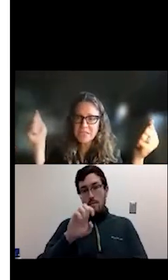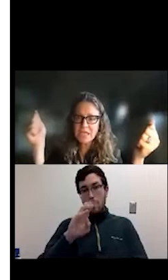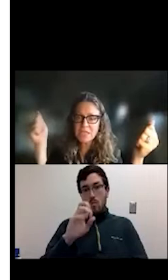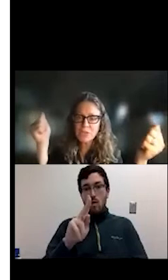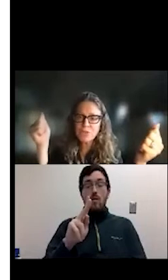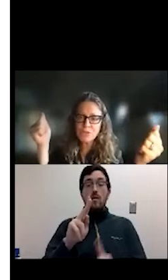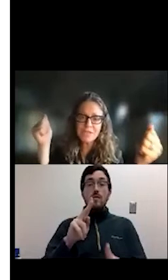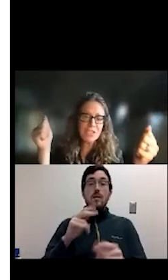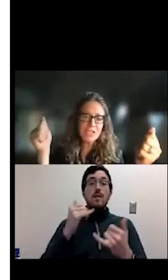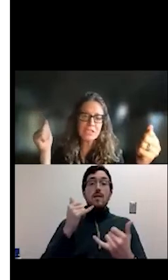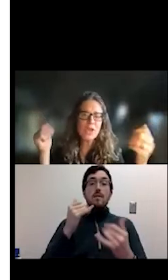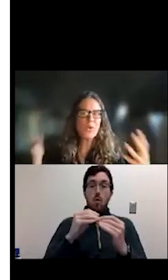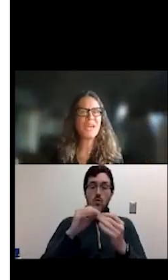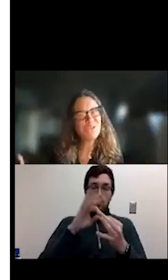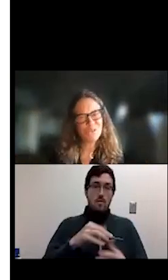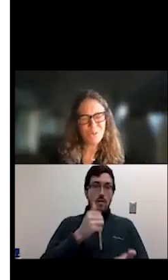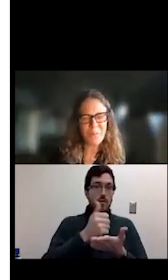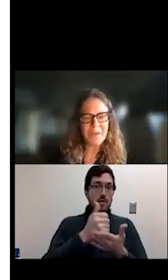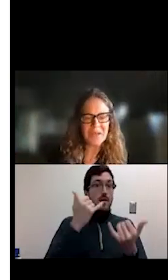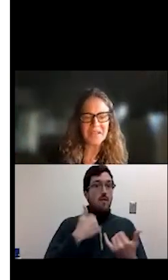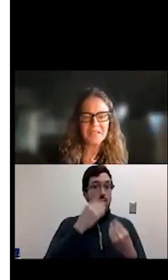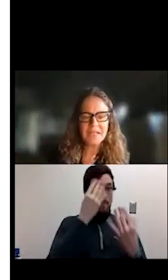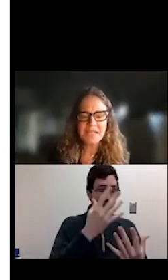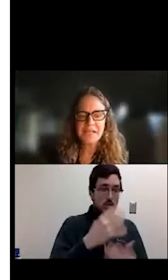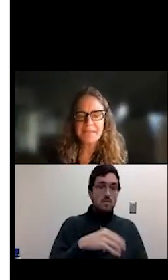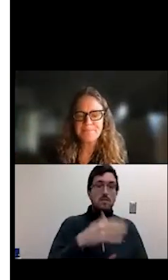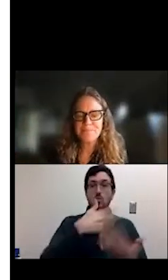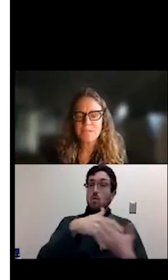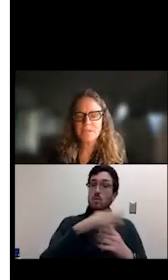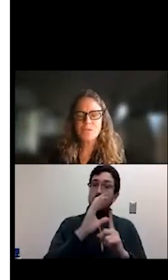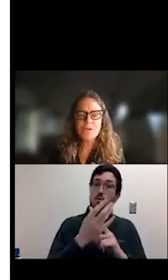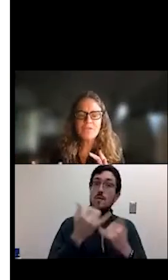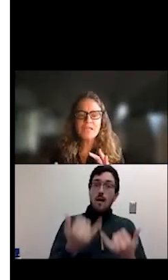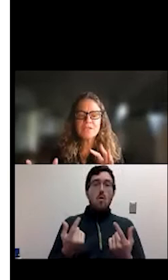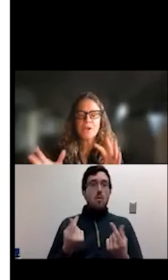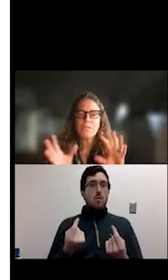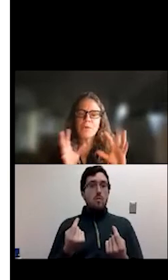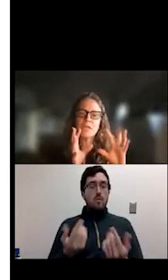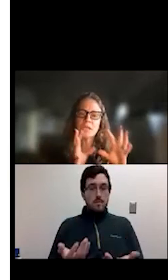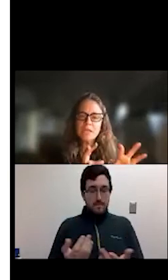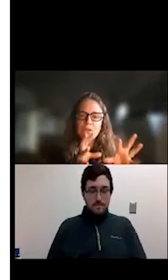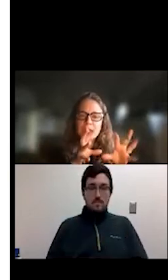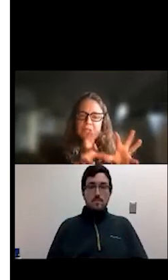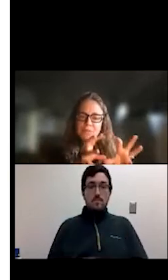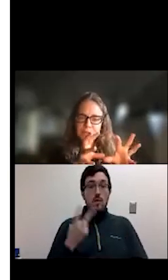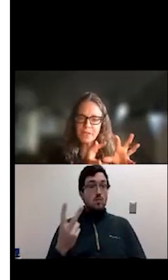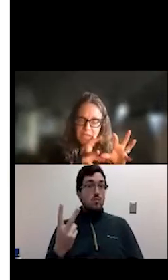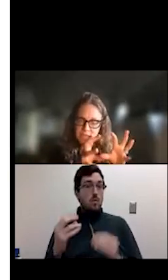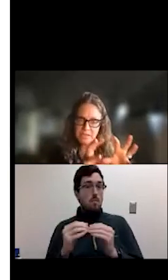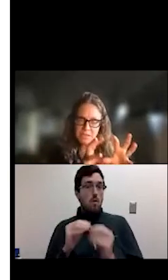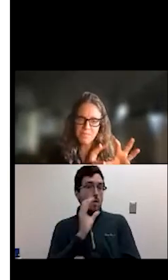information about patients' social conditions. What can you do about it? 2 of these are more